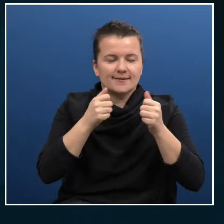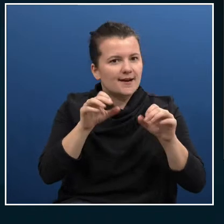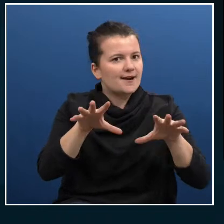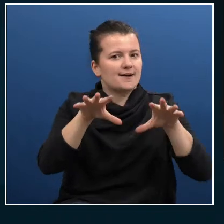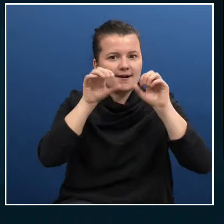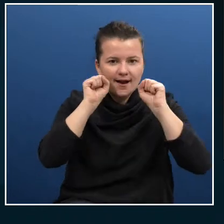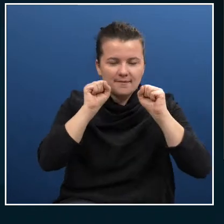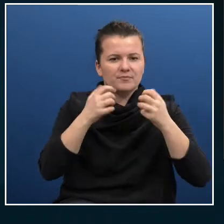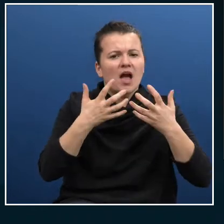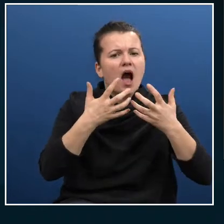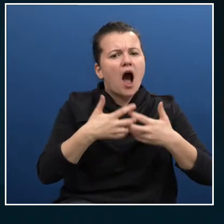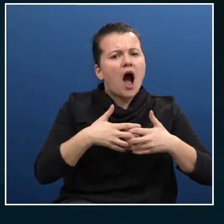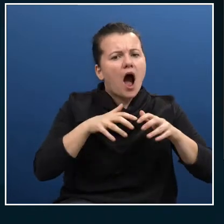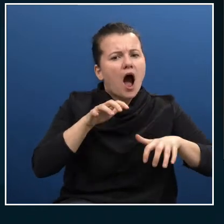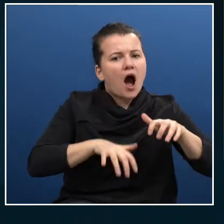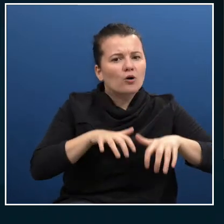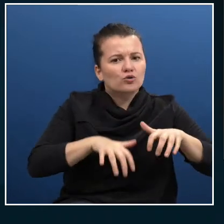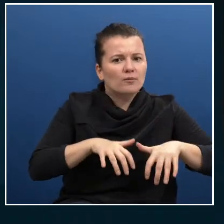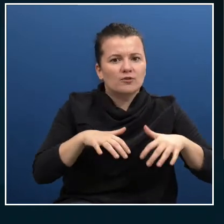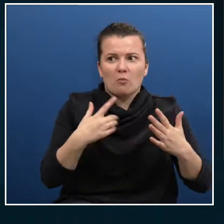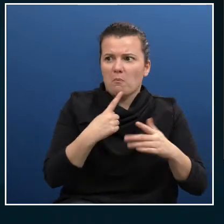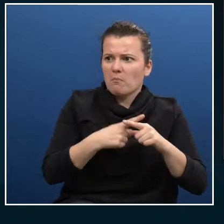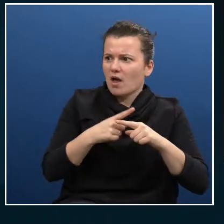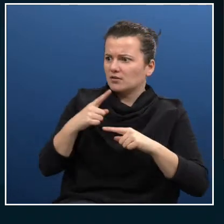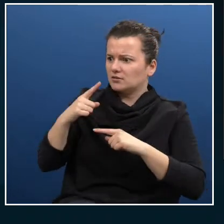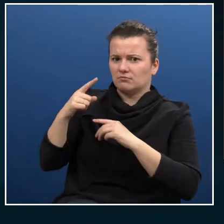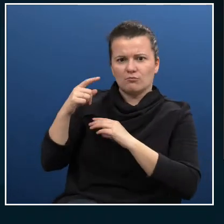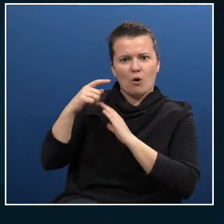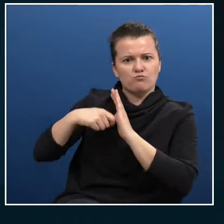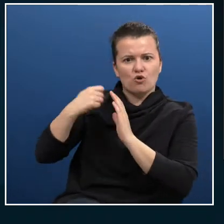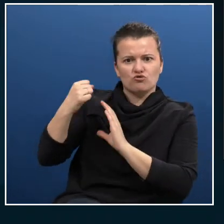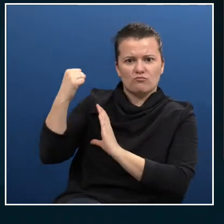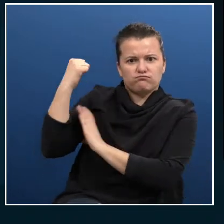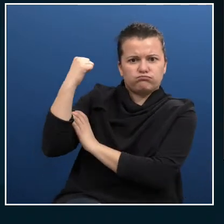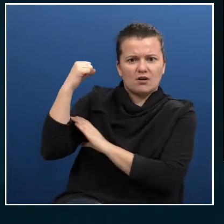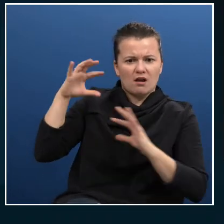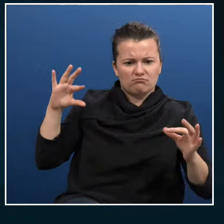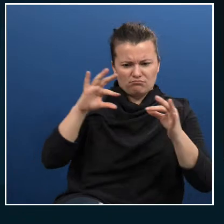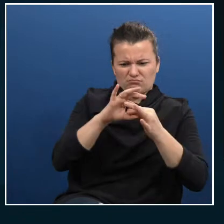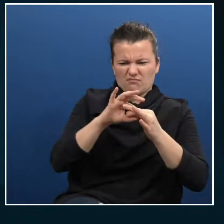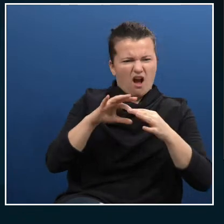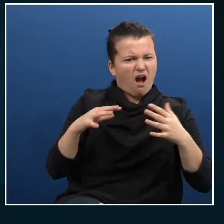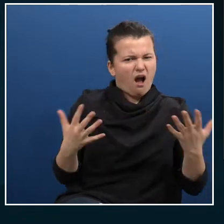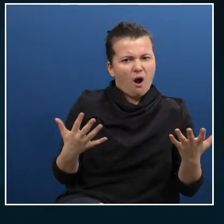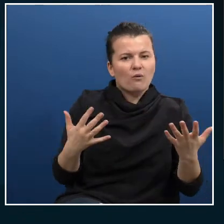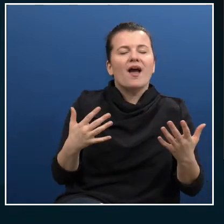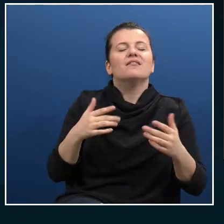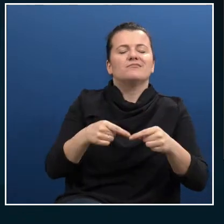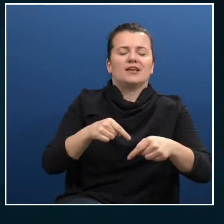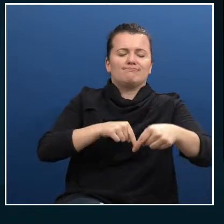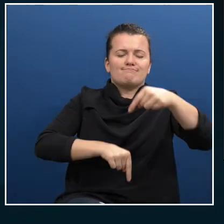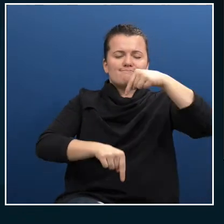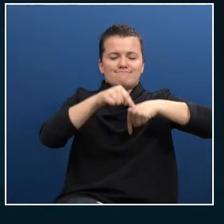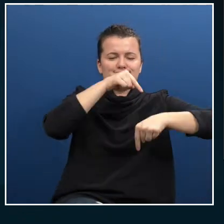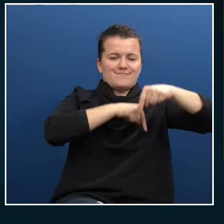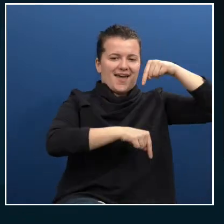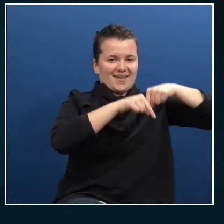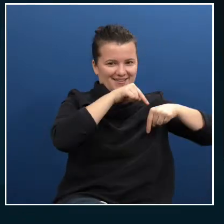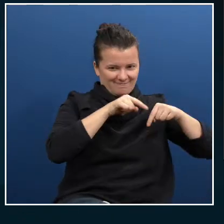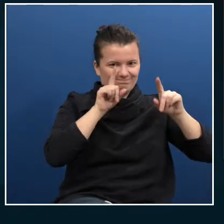automation and where Project Bicep comes in, we needed to start at the root. So we're going to just have a quick introduction